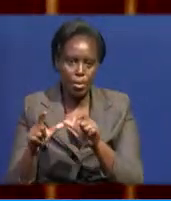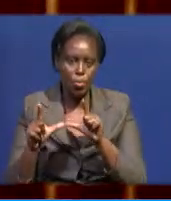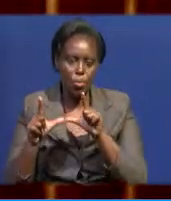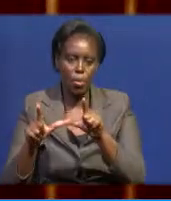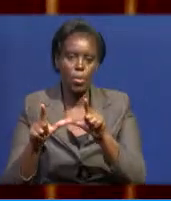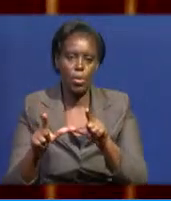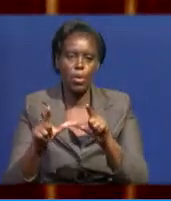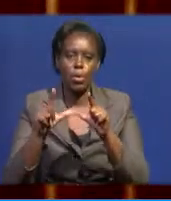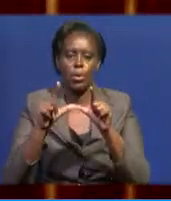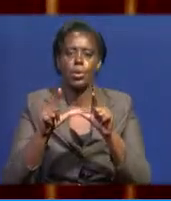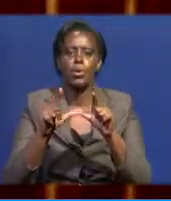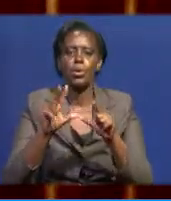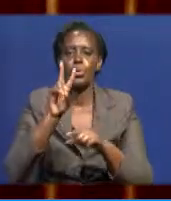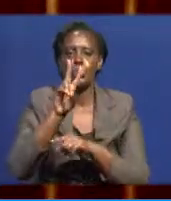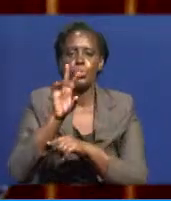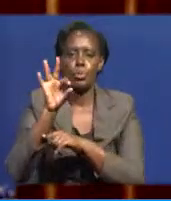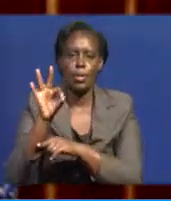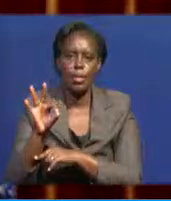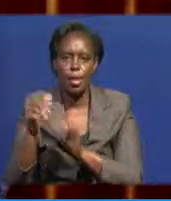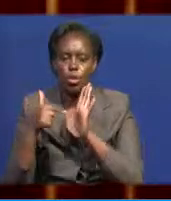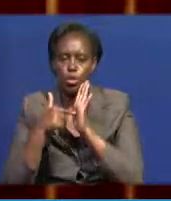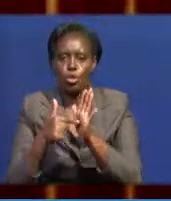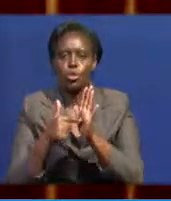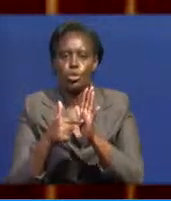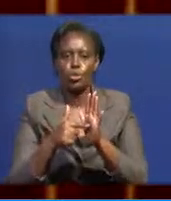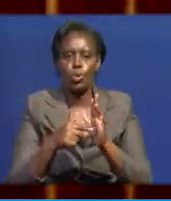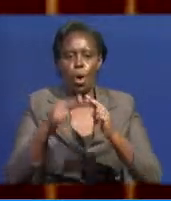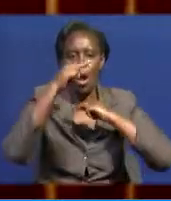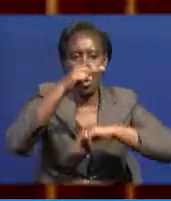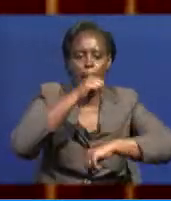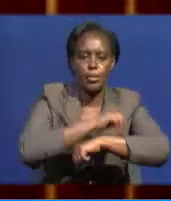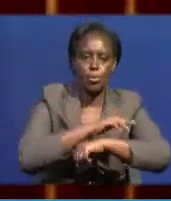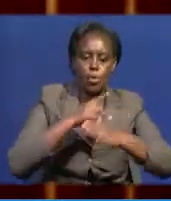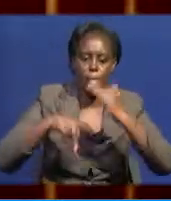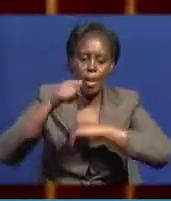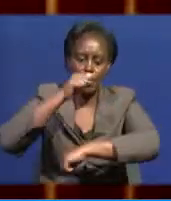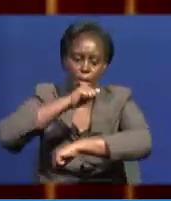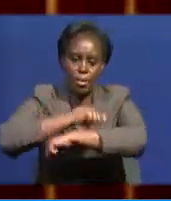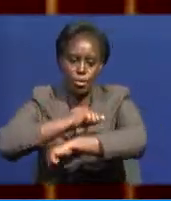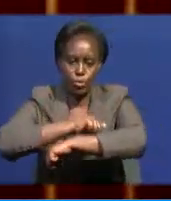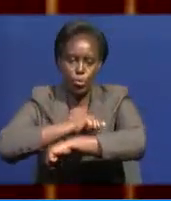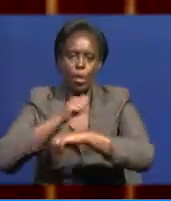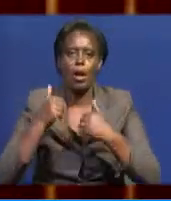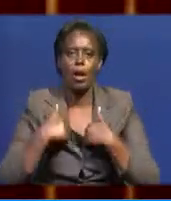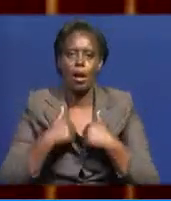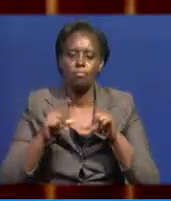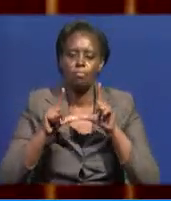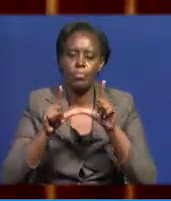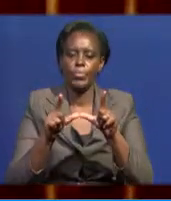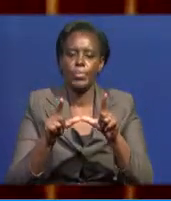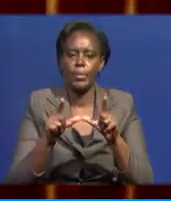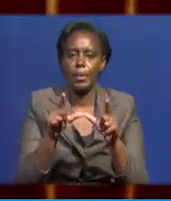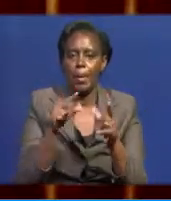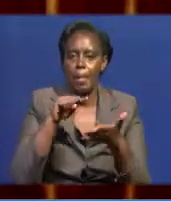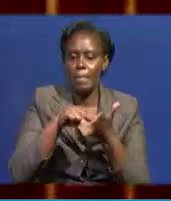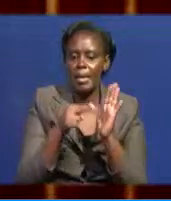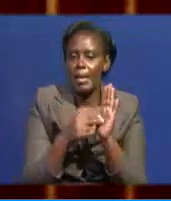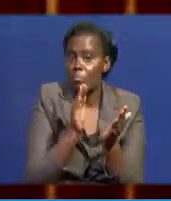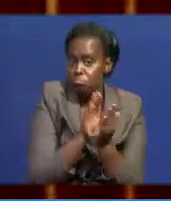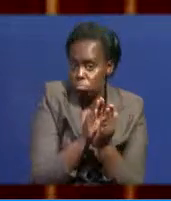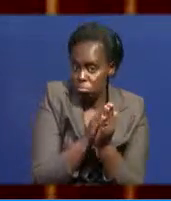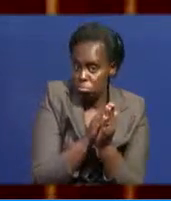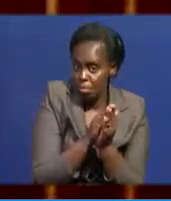and 3 shows the primary and the secondary schools issued with titles. When I say reservations